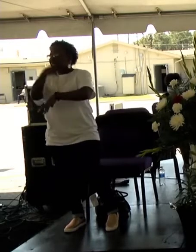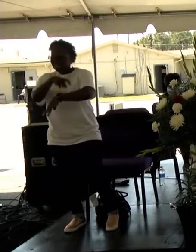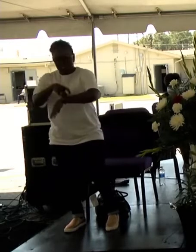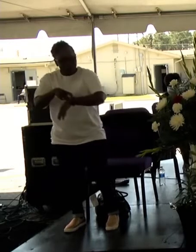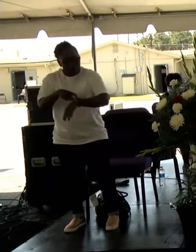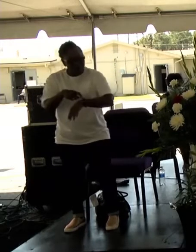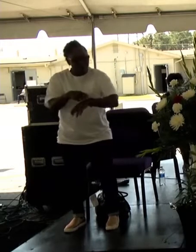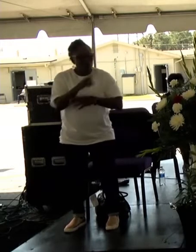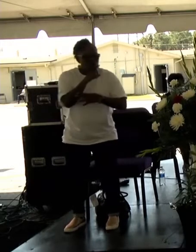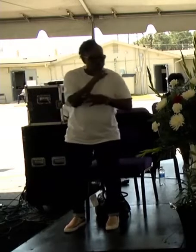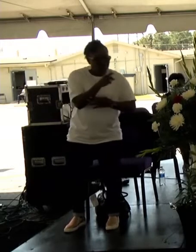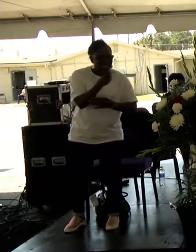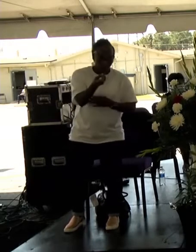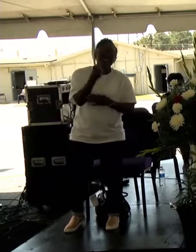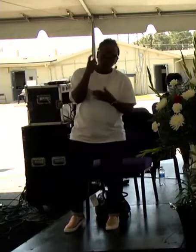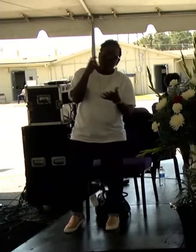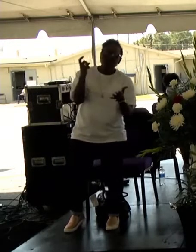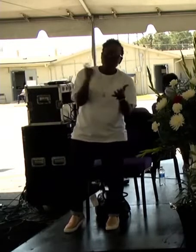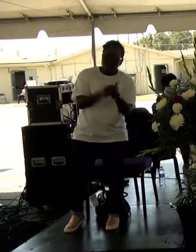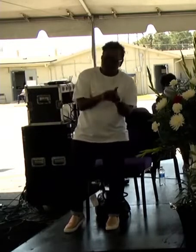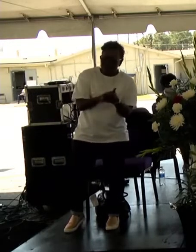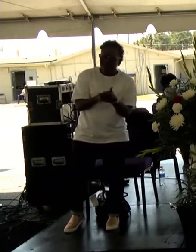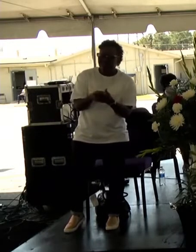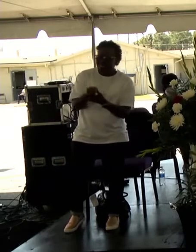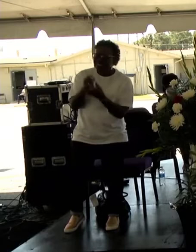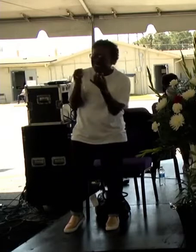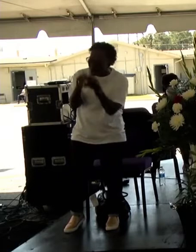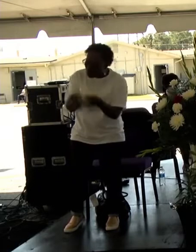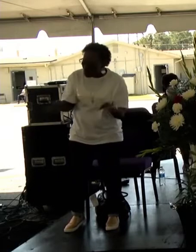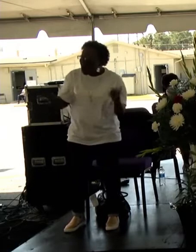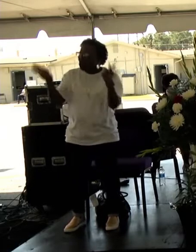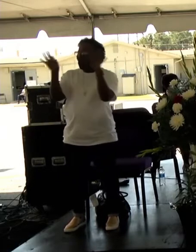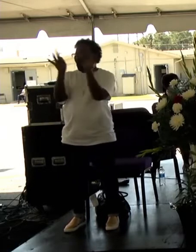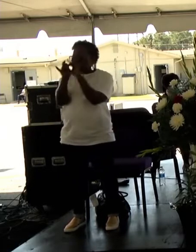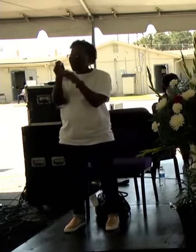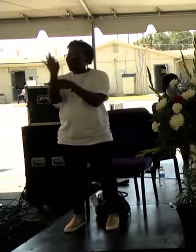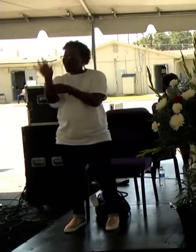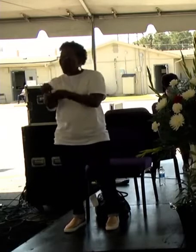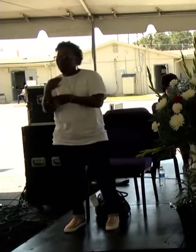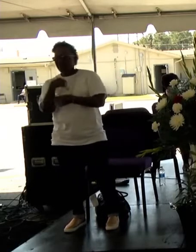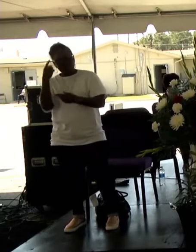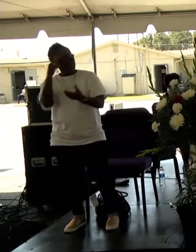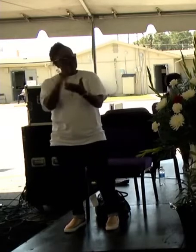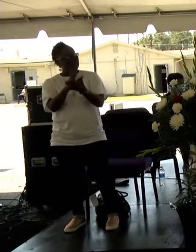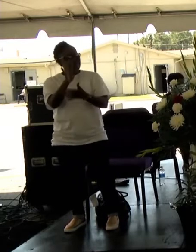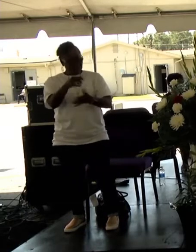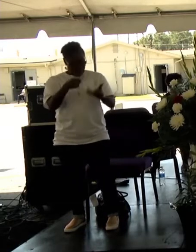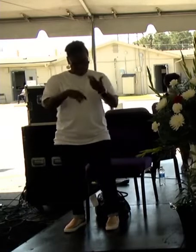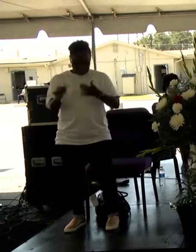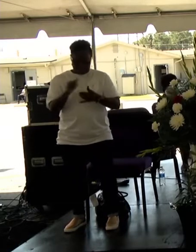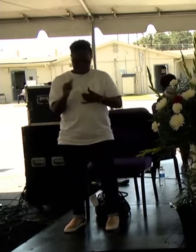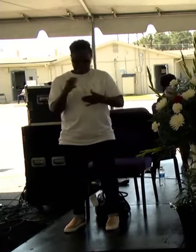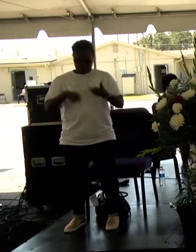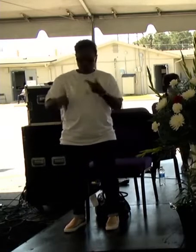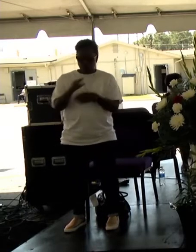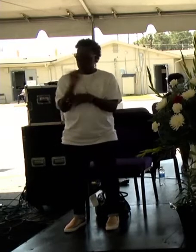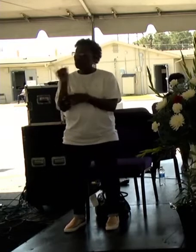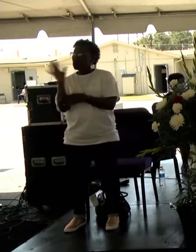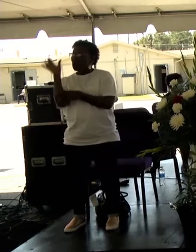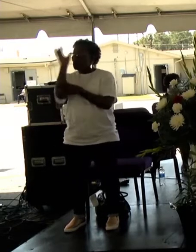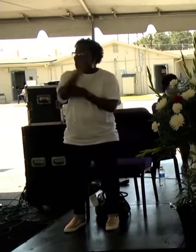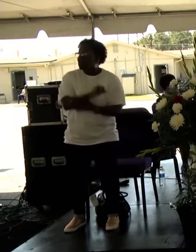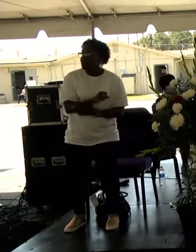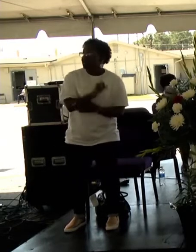time, he realized the severity of what it is to be in Christ Jesus. I believe we're missing a generation. It's not just his